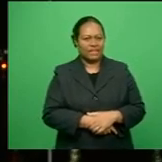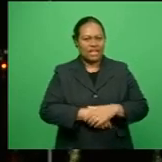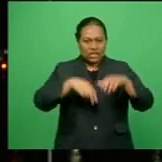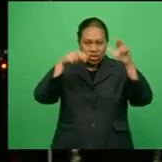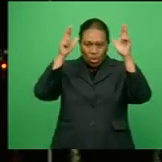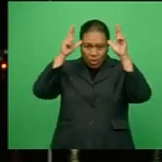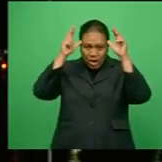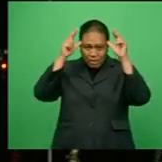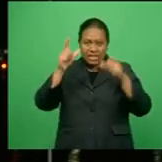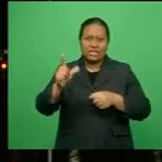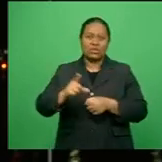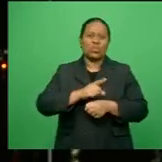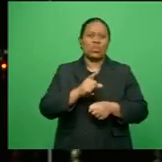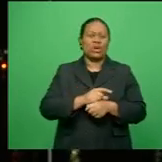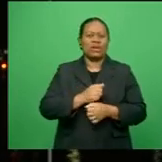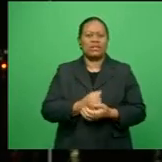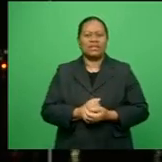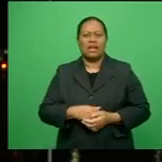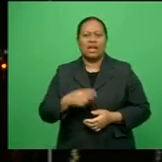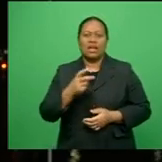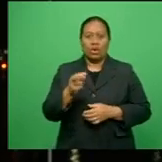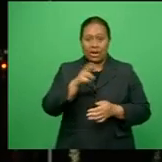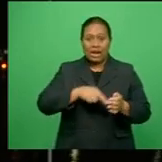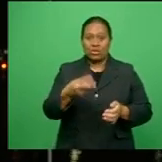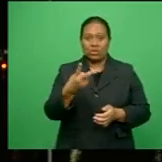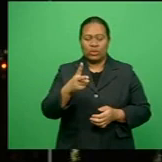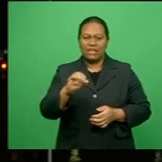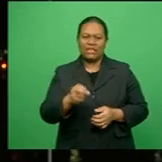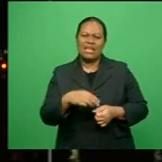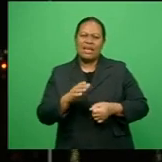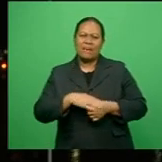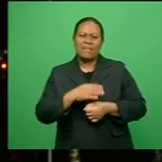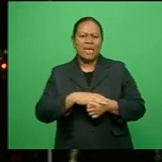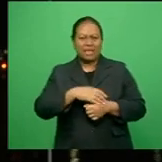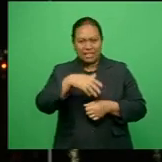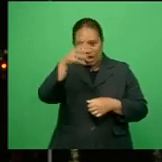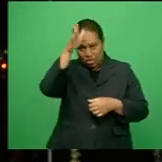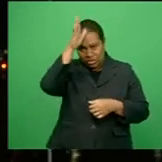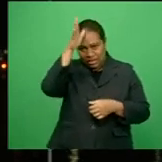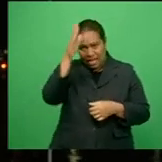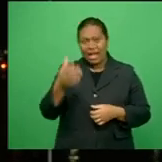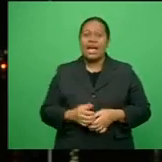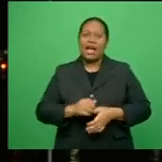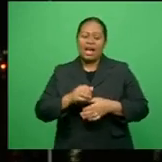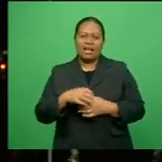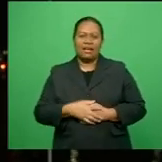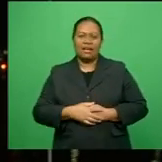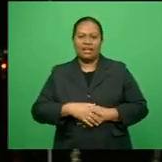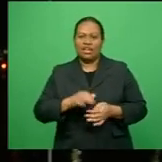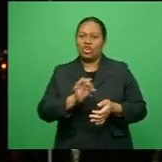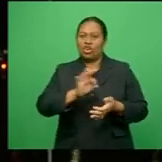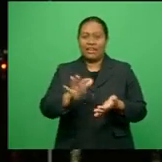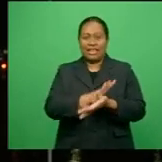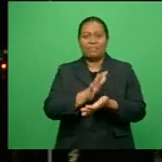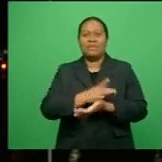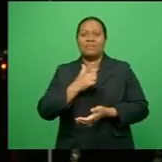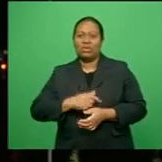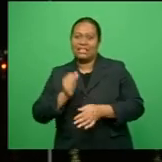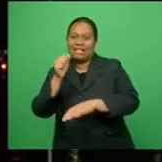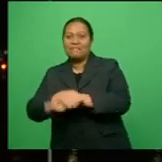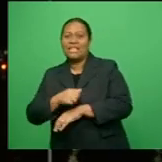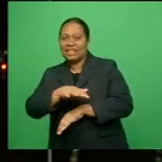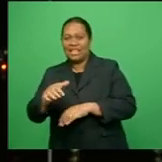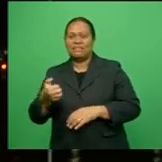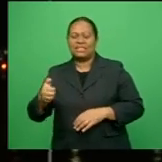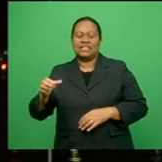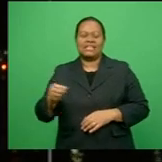AUDITORS created a major upset in round 20 of the NRL after demolishing Premiership champions Roosters